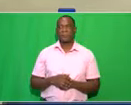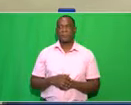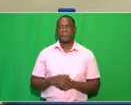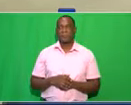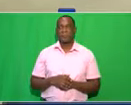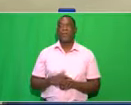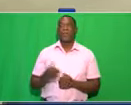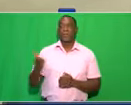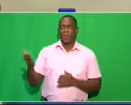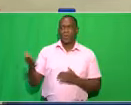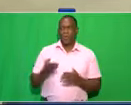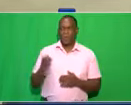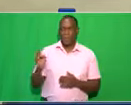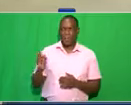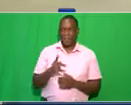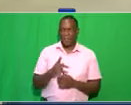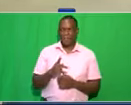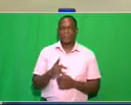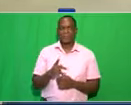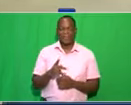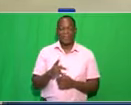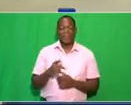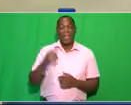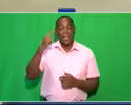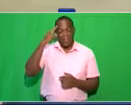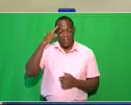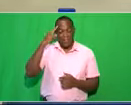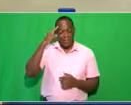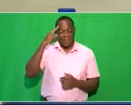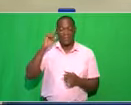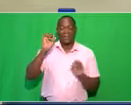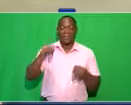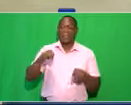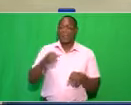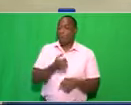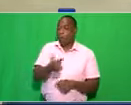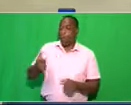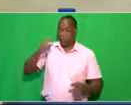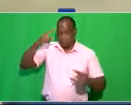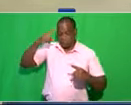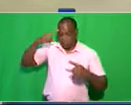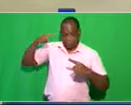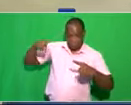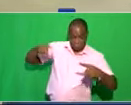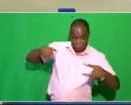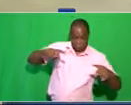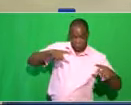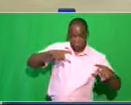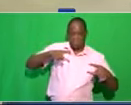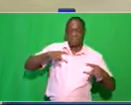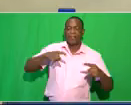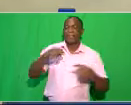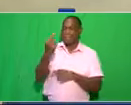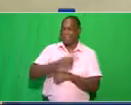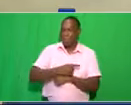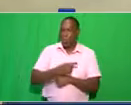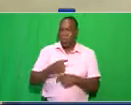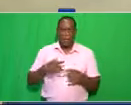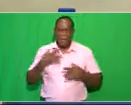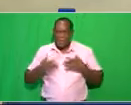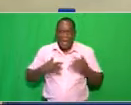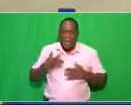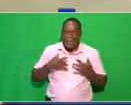Welcome back. I think we can all agree that today has been a very informative, very exciting, and has